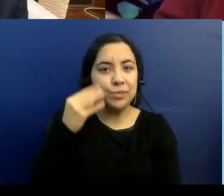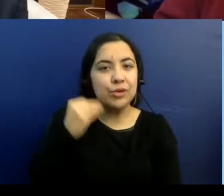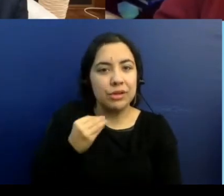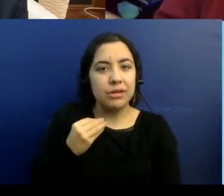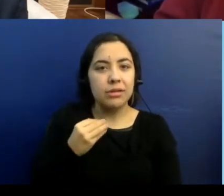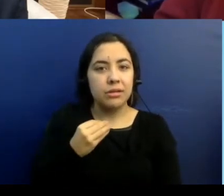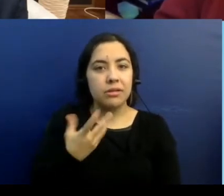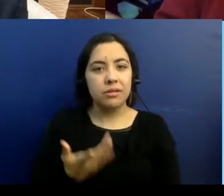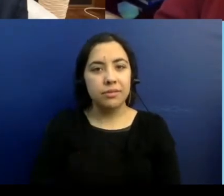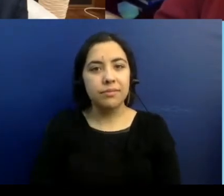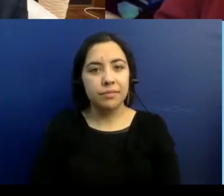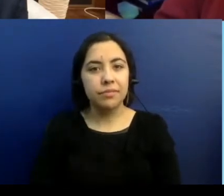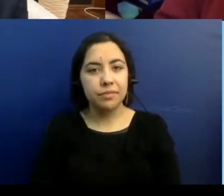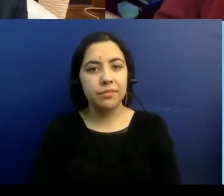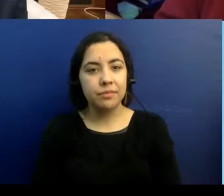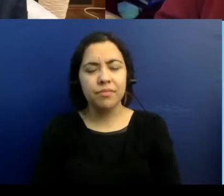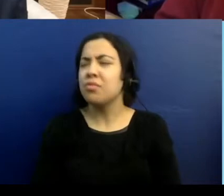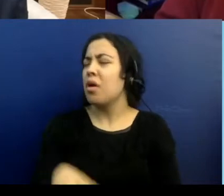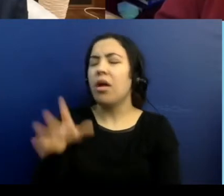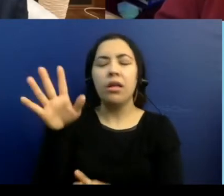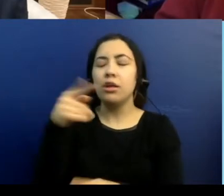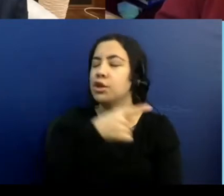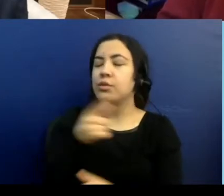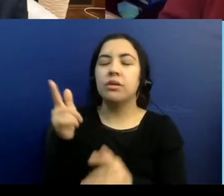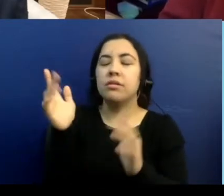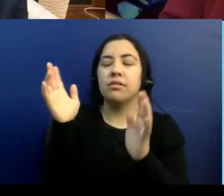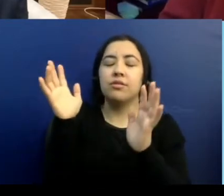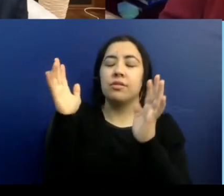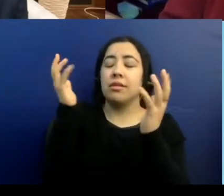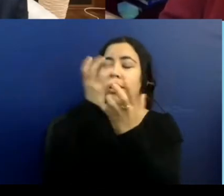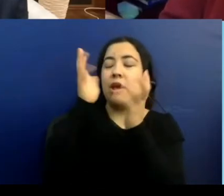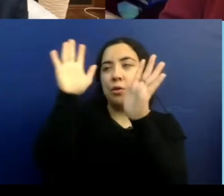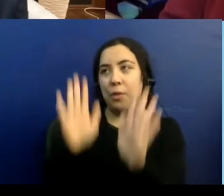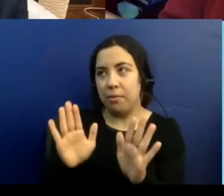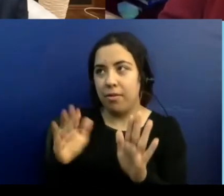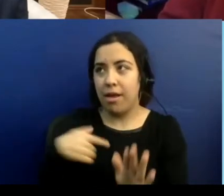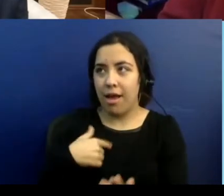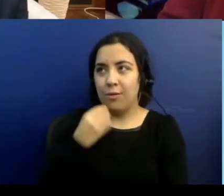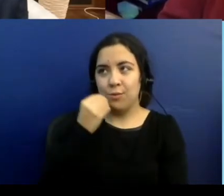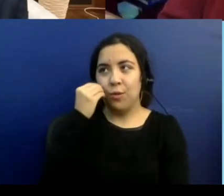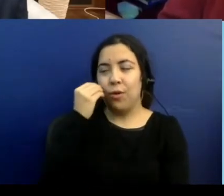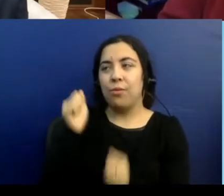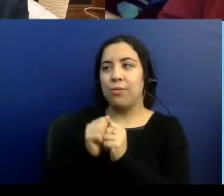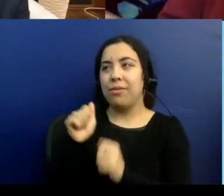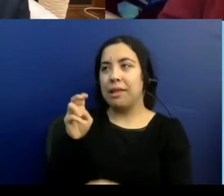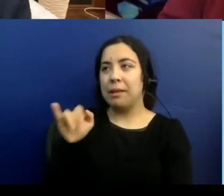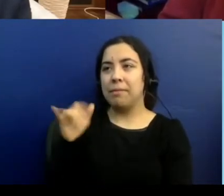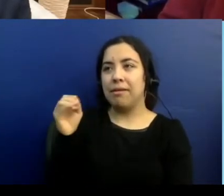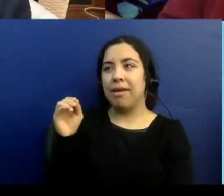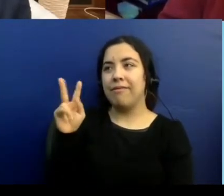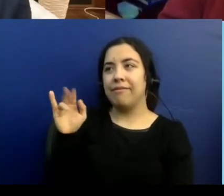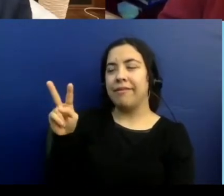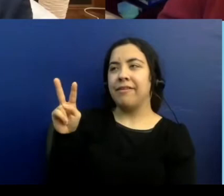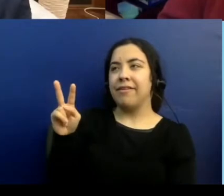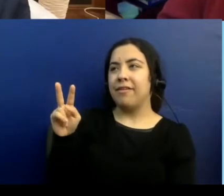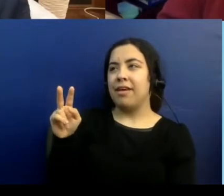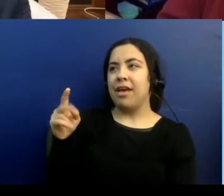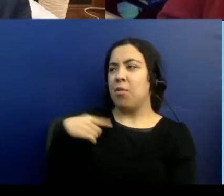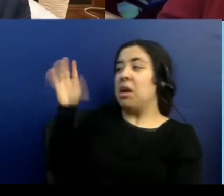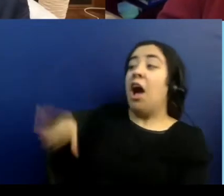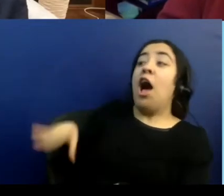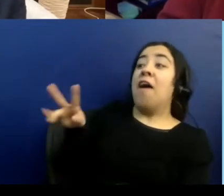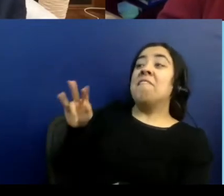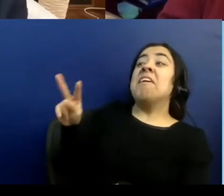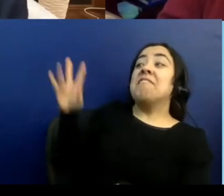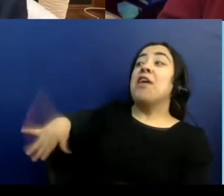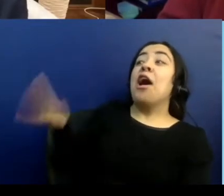She was incredible. I was at home watching it with Amy and Viv, and we kept saying, Viv,